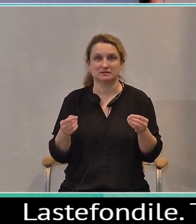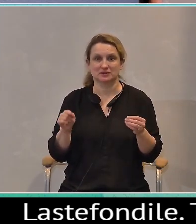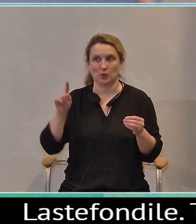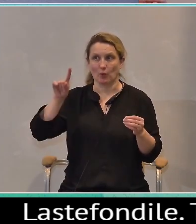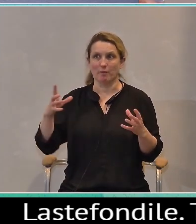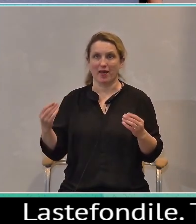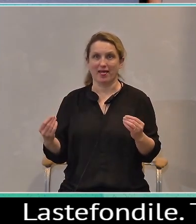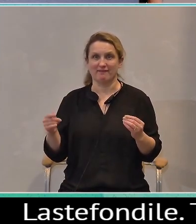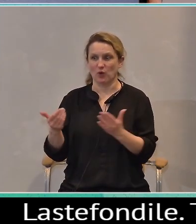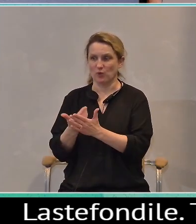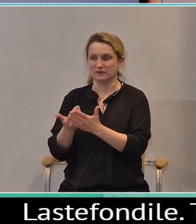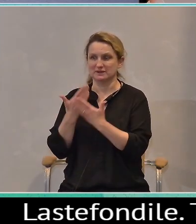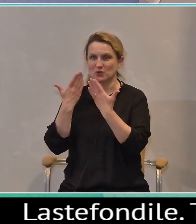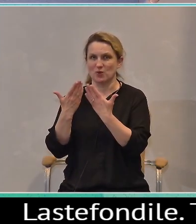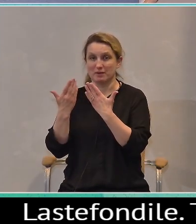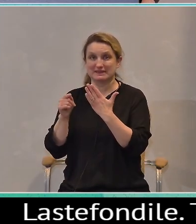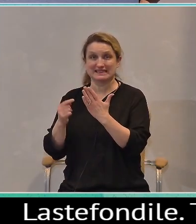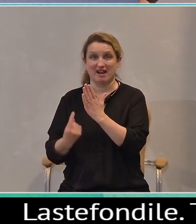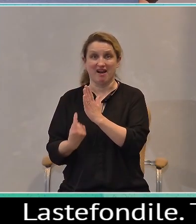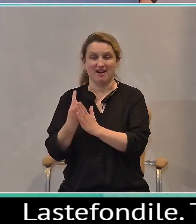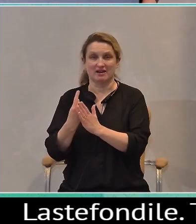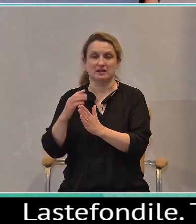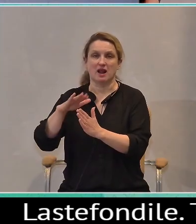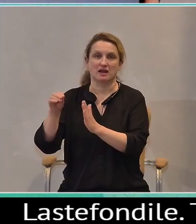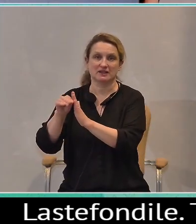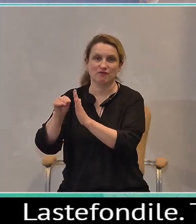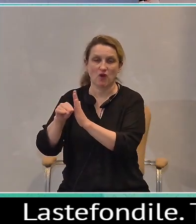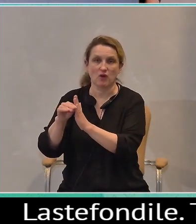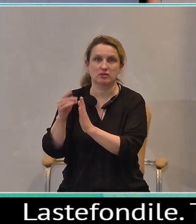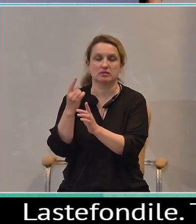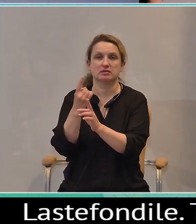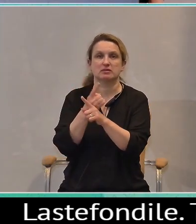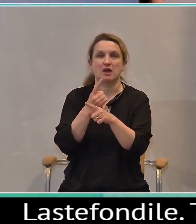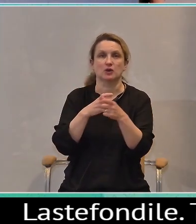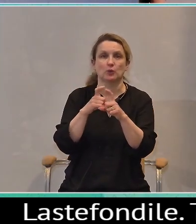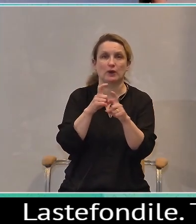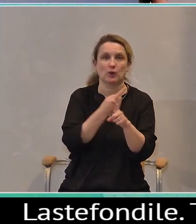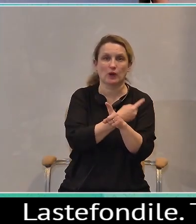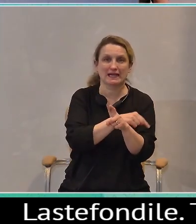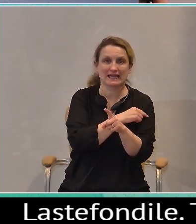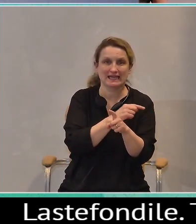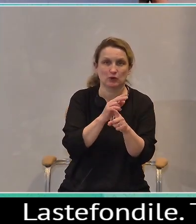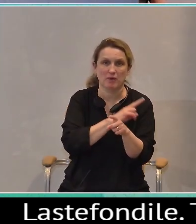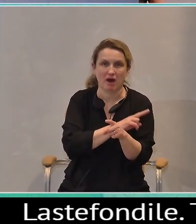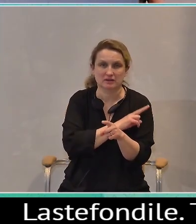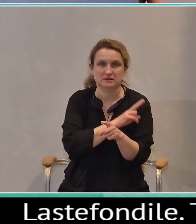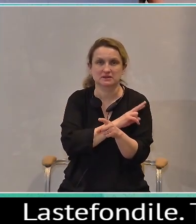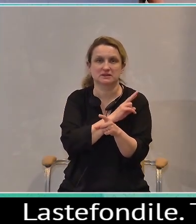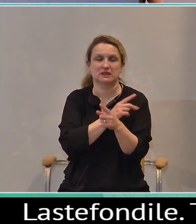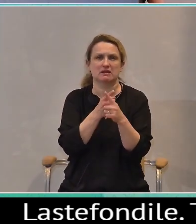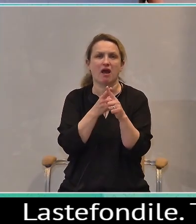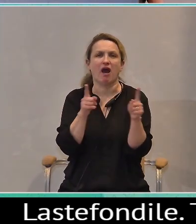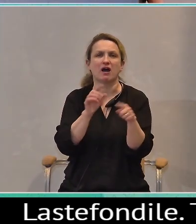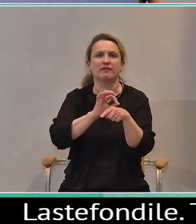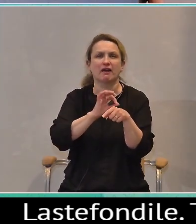And I know since this 11th of March 23, the Children's Foundation,